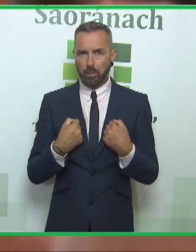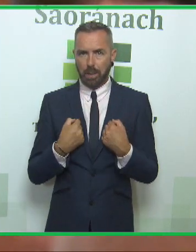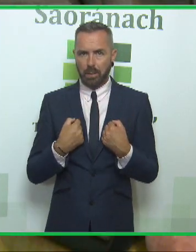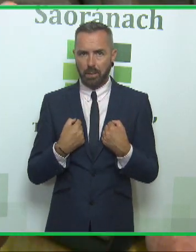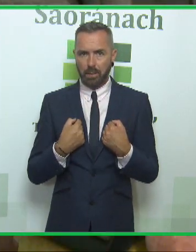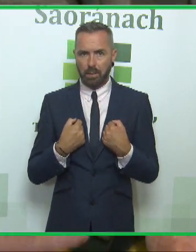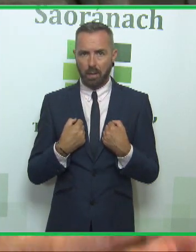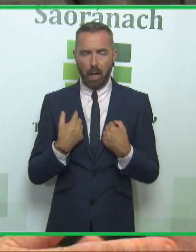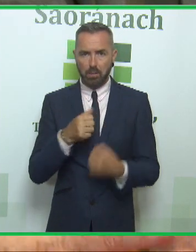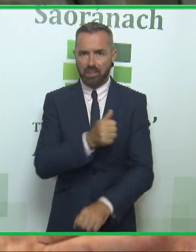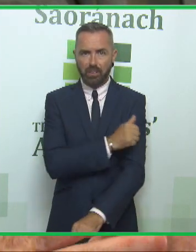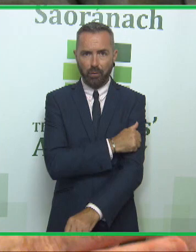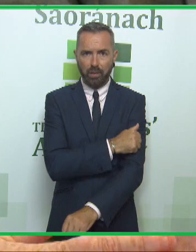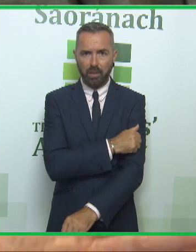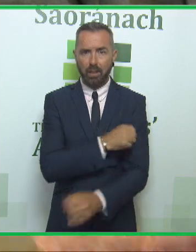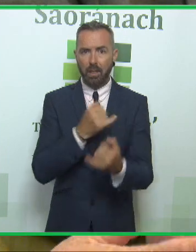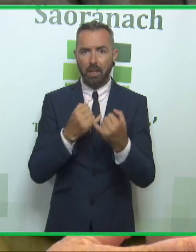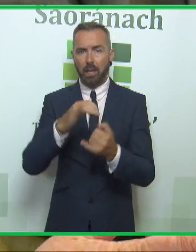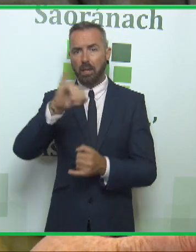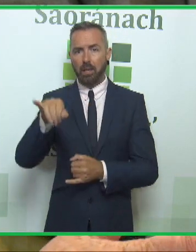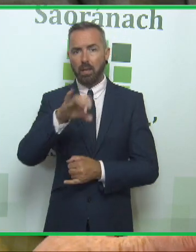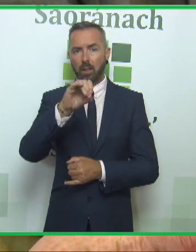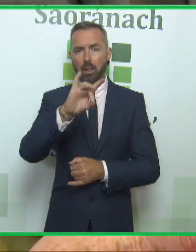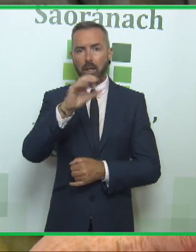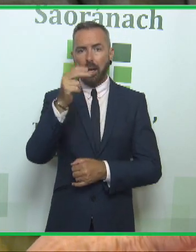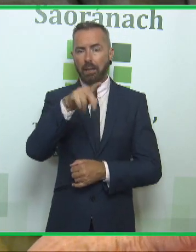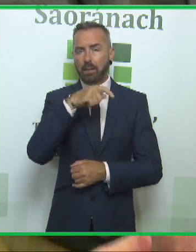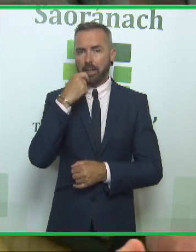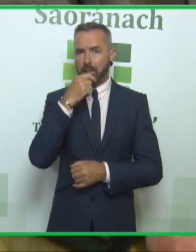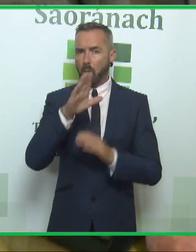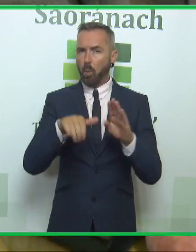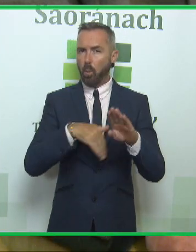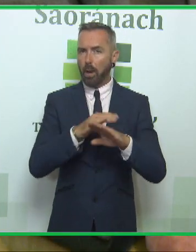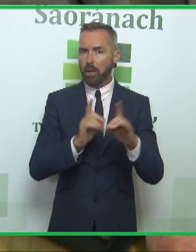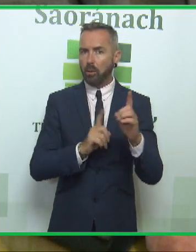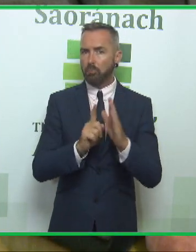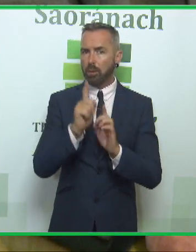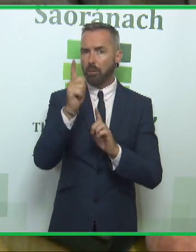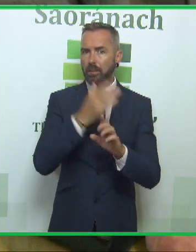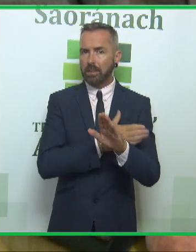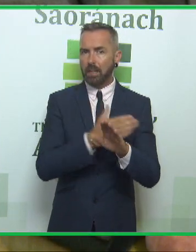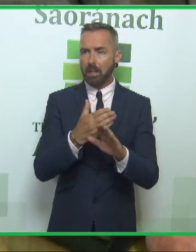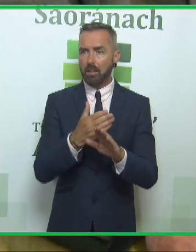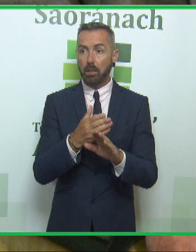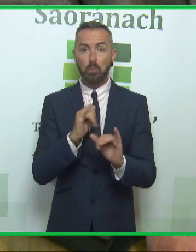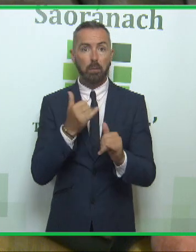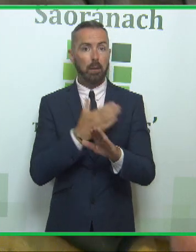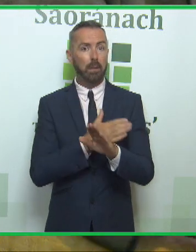you stuck. As Jo-Hanna said, when does recovery start? Maybe recovery starts the day you walk in